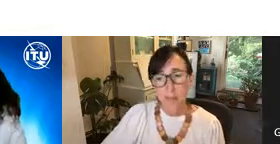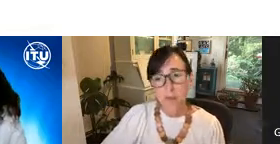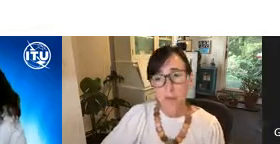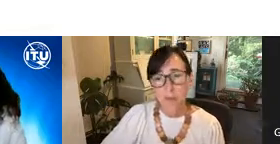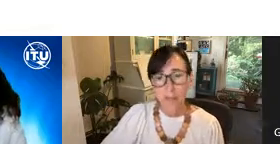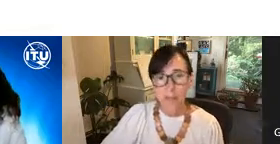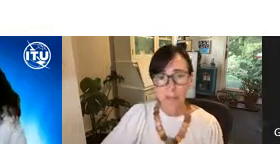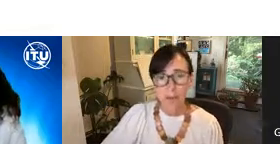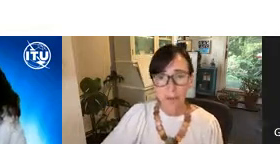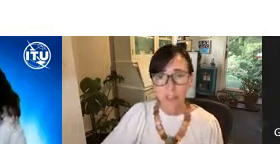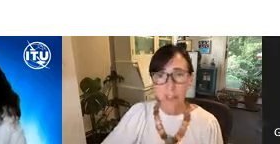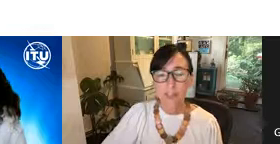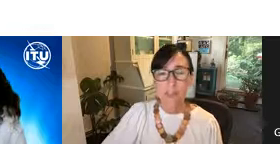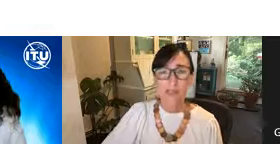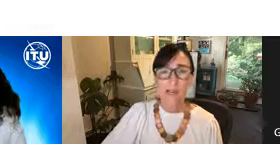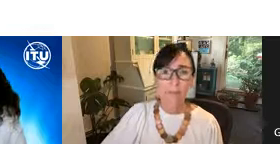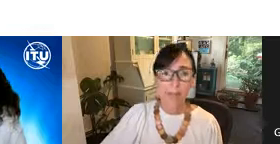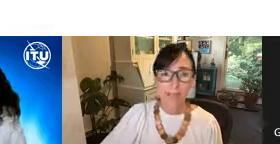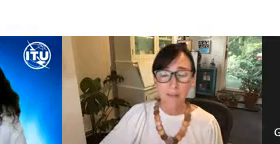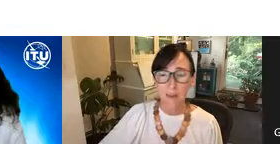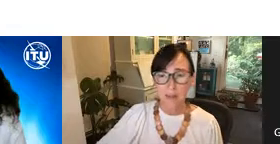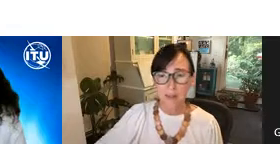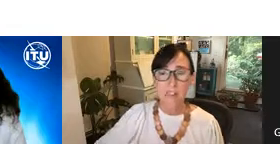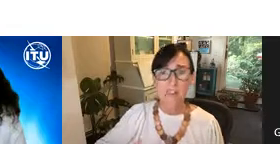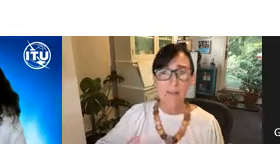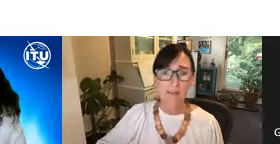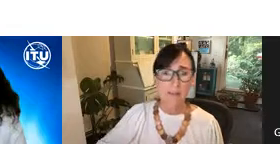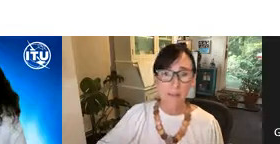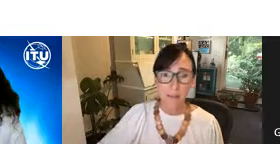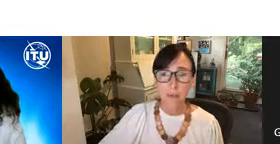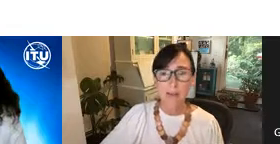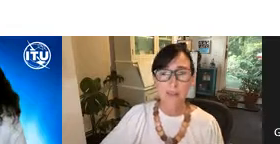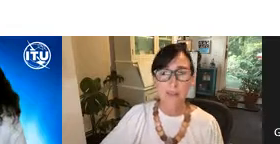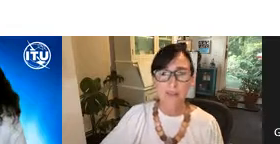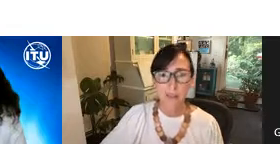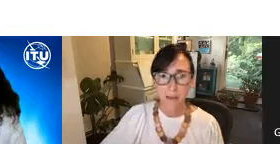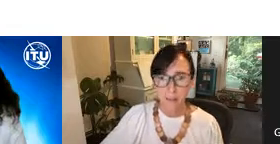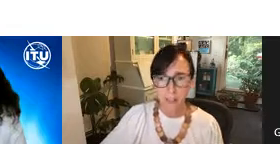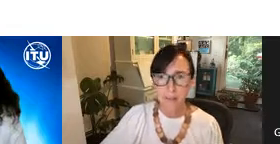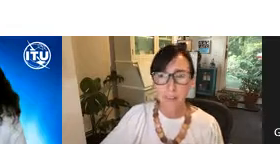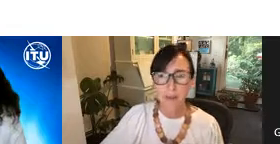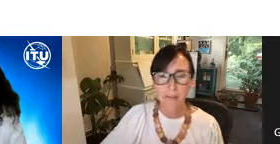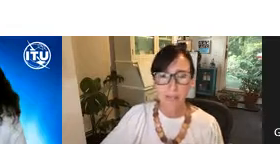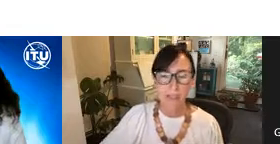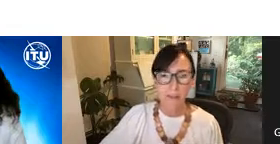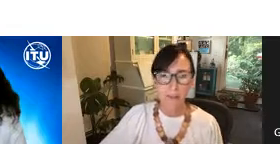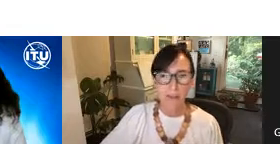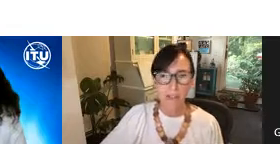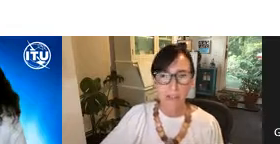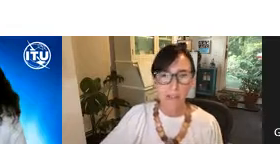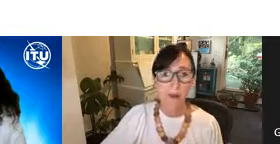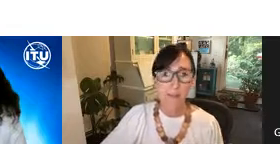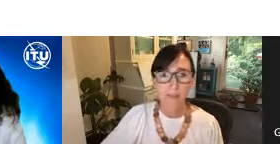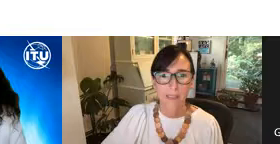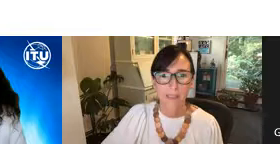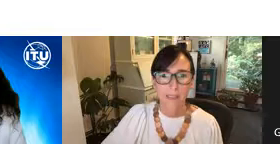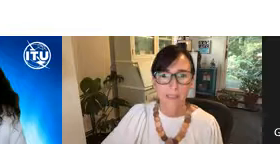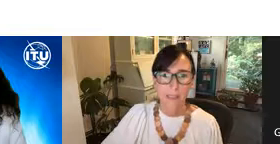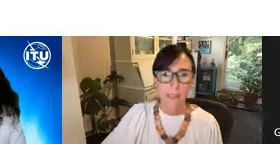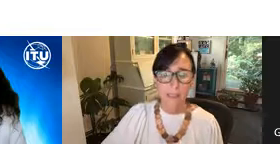and this is also covered in the strategy, and many of our entities are in the process of adopting reasonable accommodation strategies